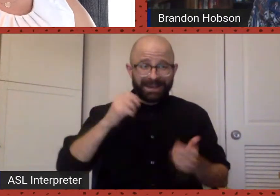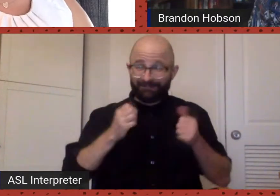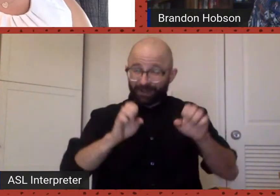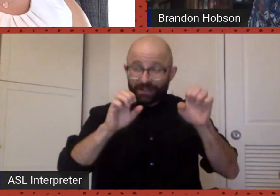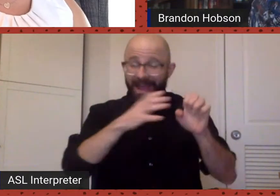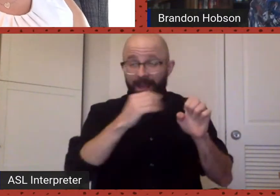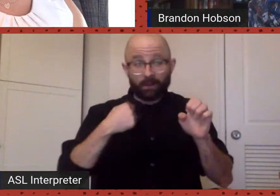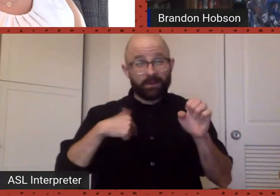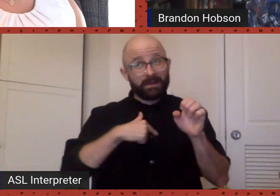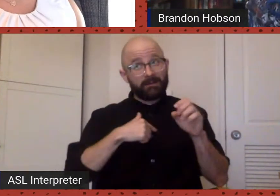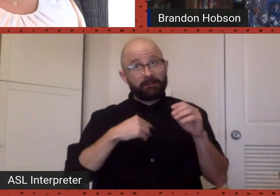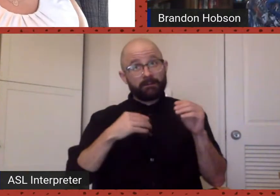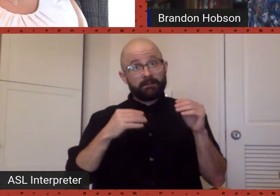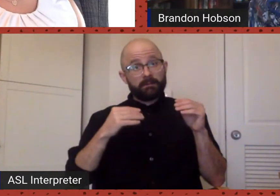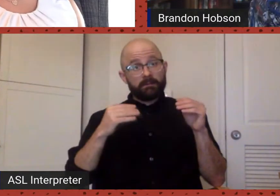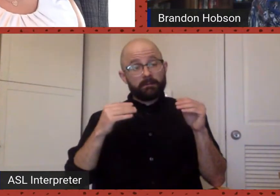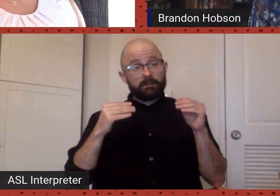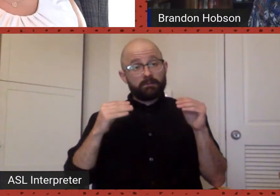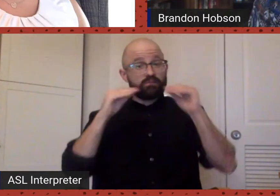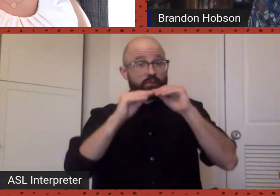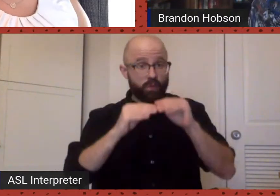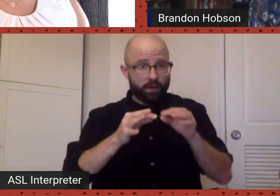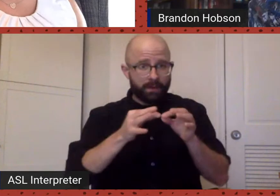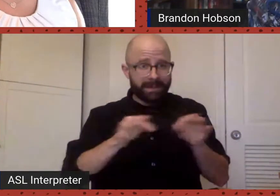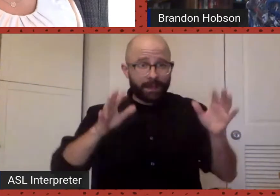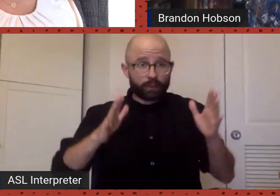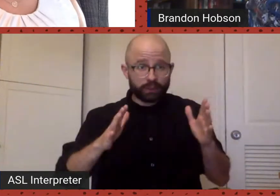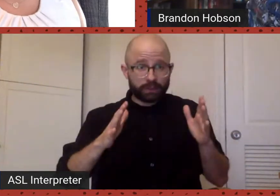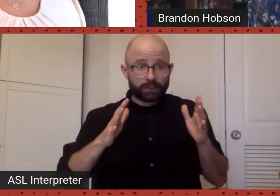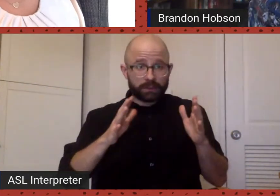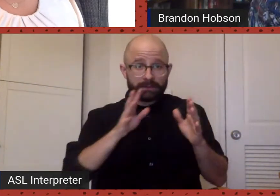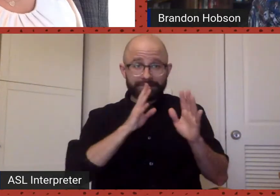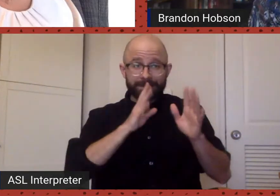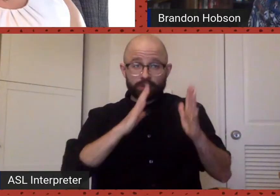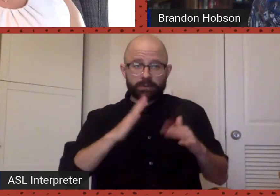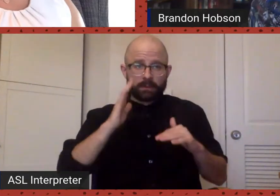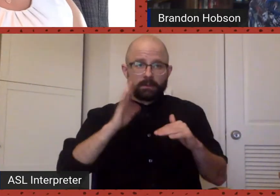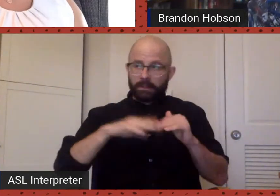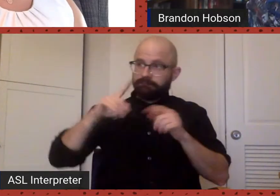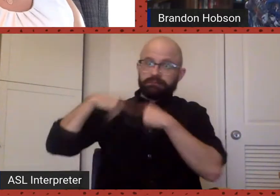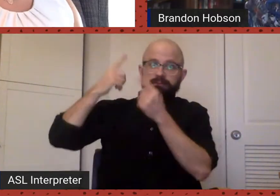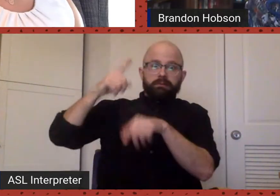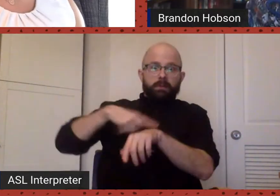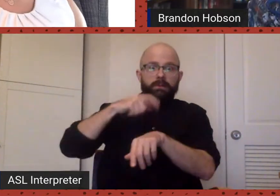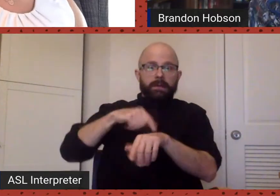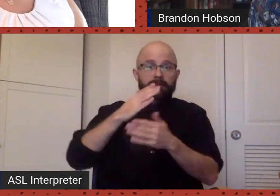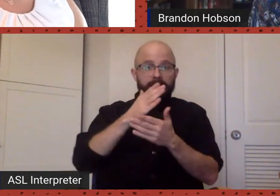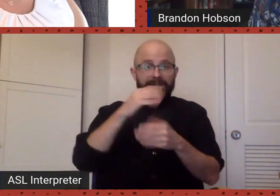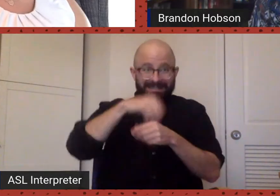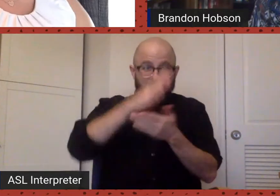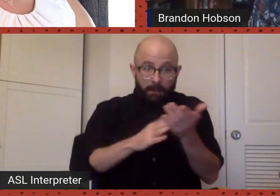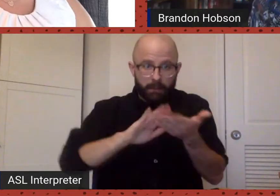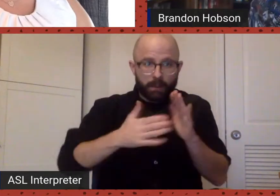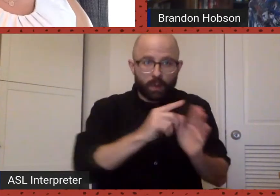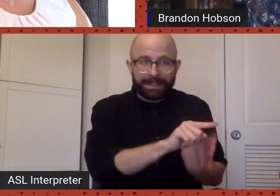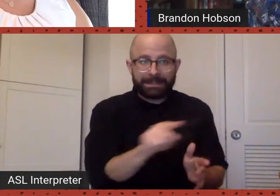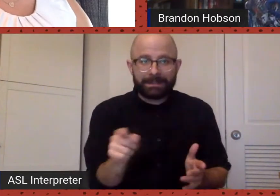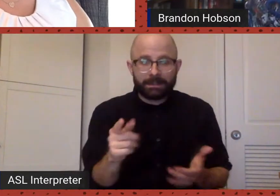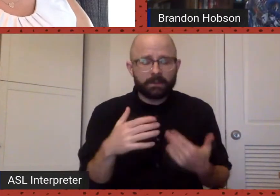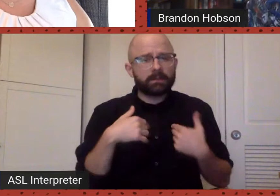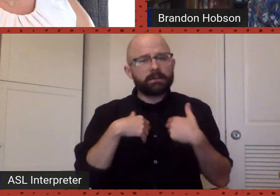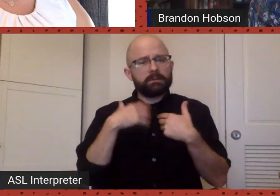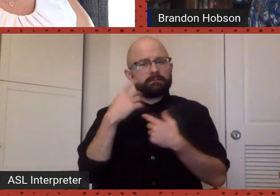in some tribal communities, more language speakers than we've had for a long time. And so I'm wondering too, what are